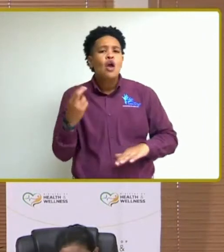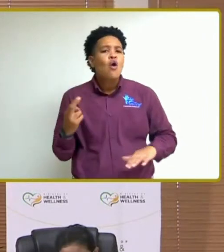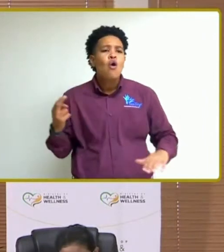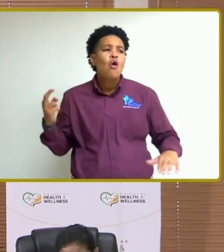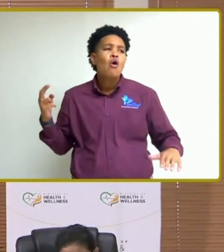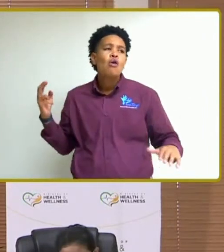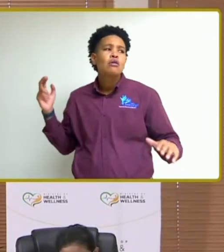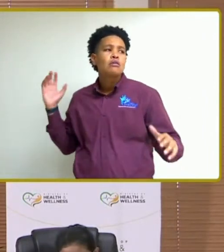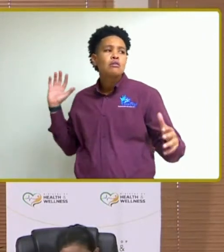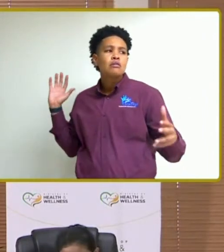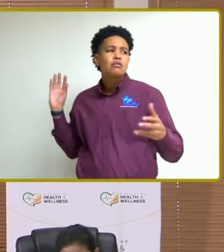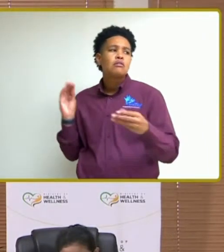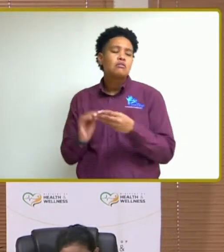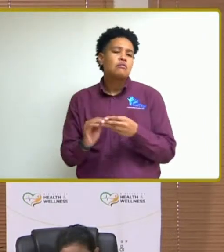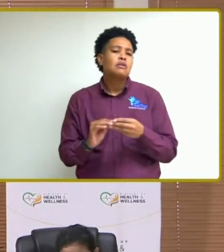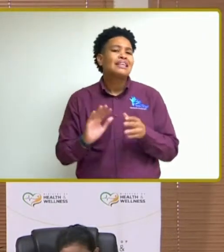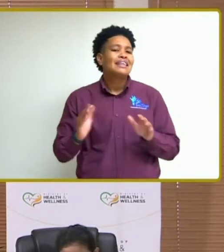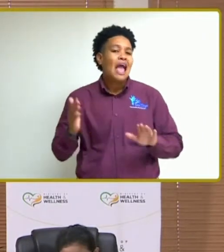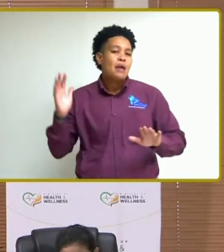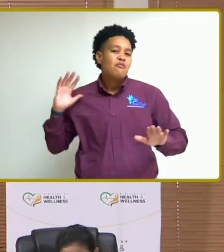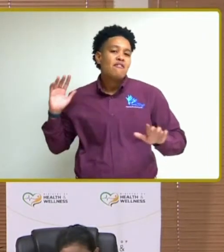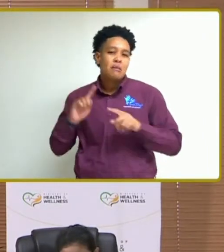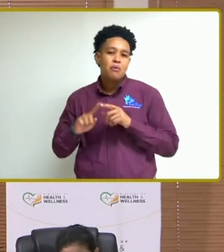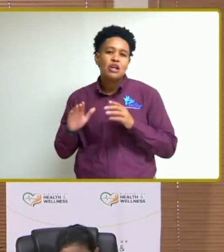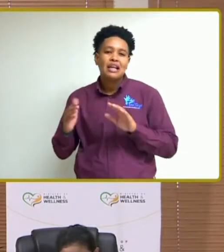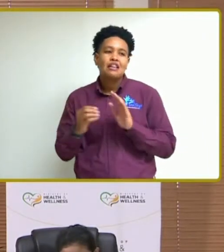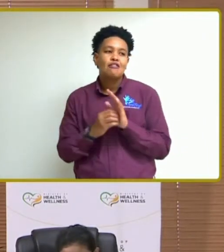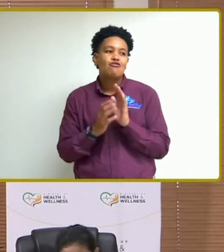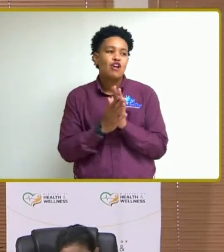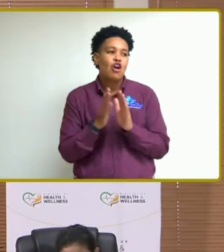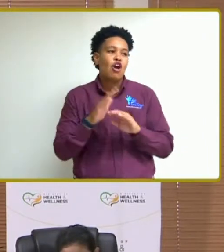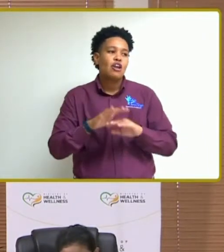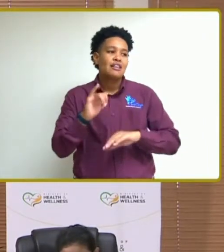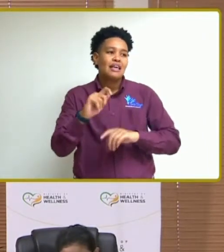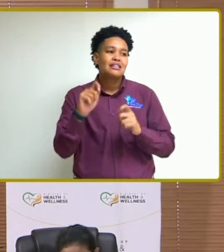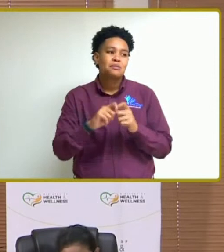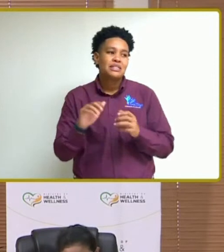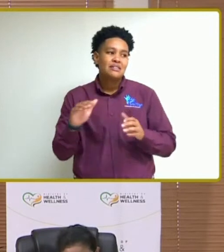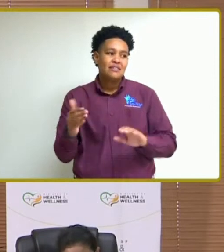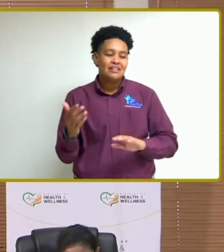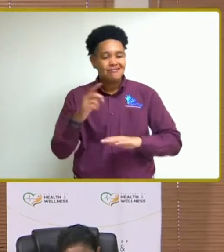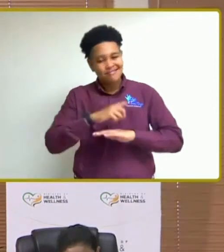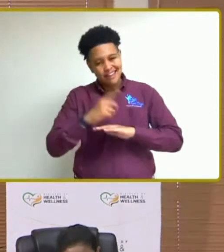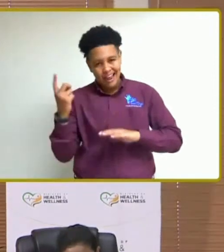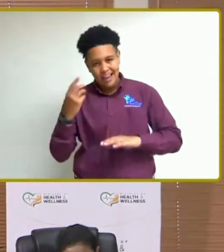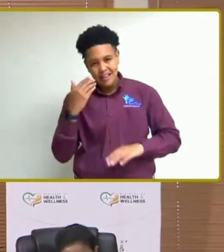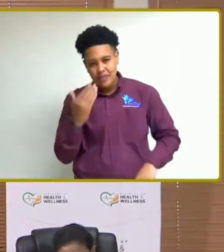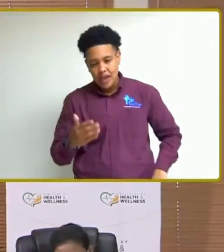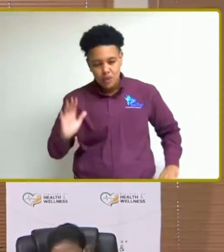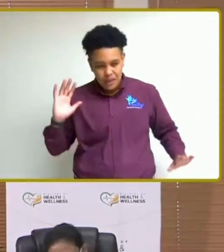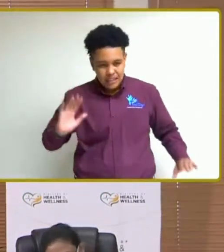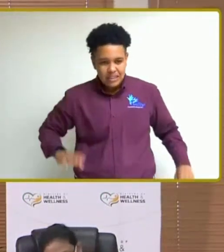or they died previously, but their death was recorded on that particular day? That's it.